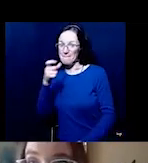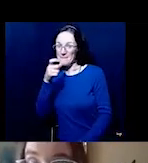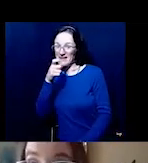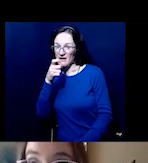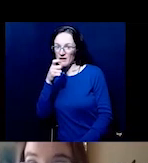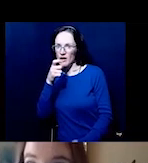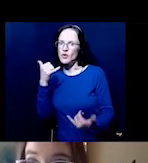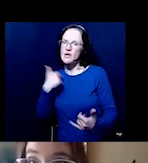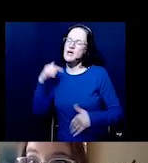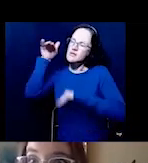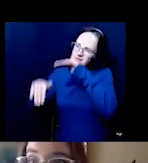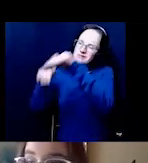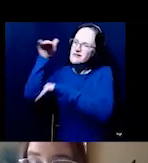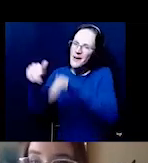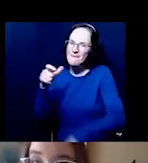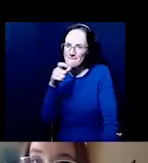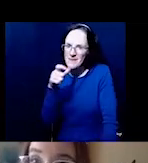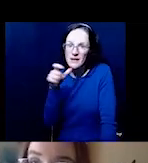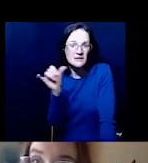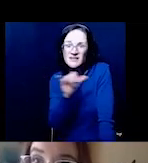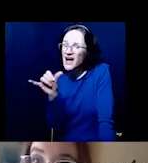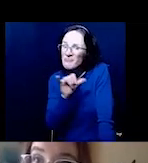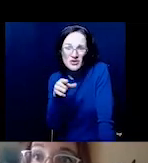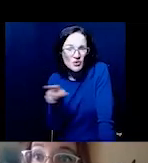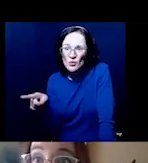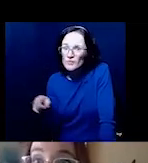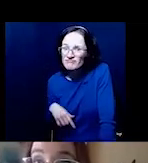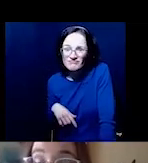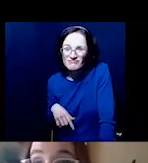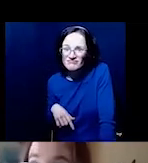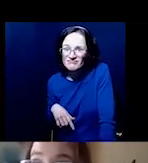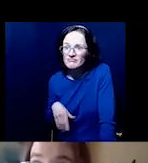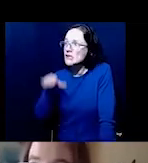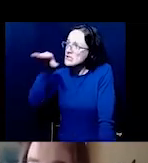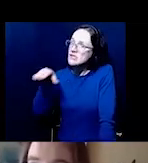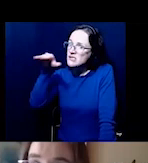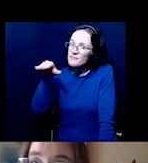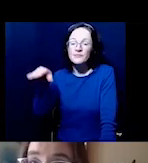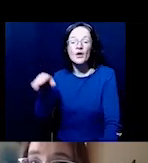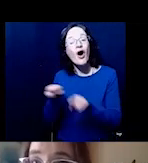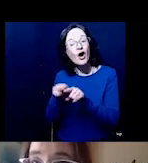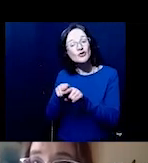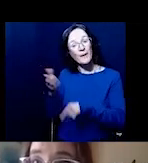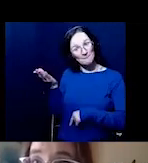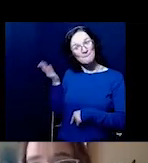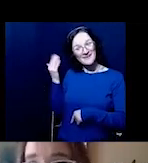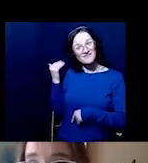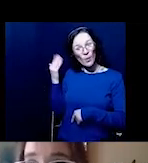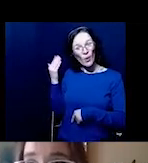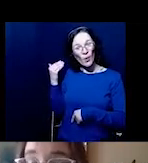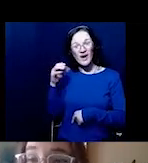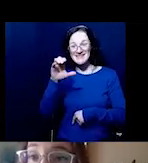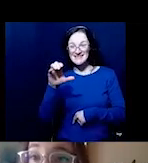my needs met also. And I'm like in the same boat as all of you. And I was also a counselor at Cégep